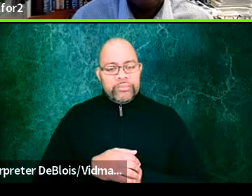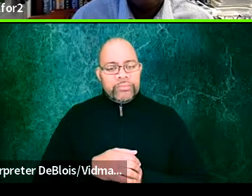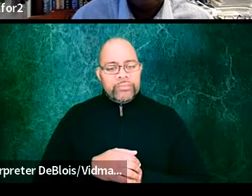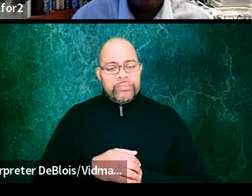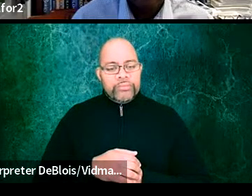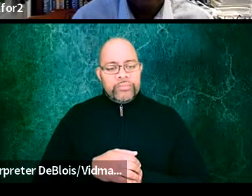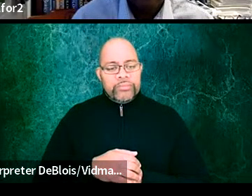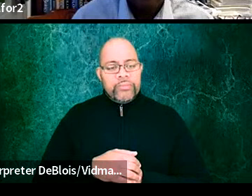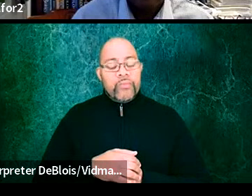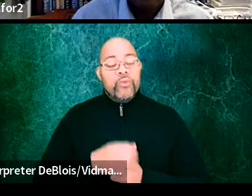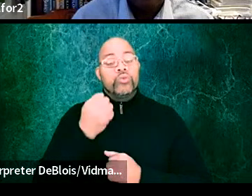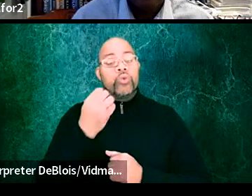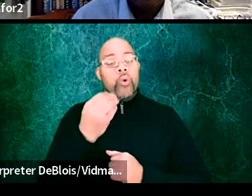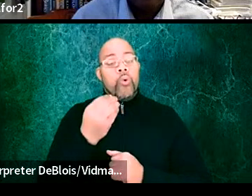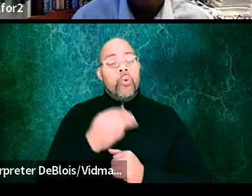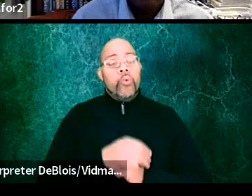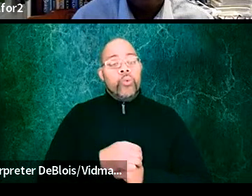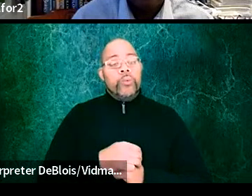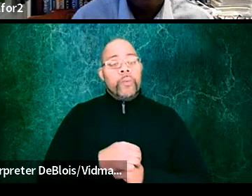Yeah, so